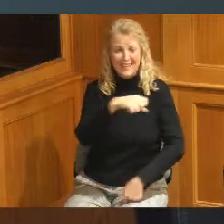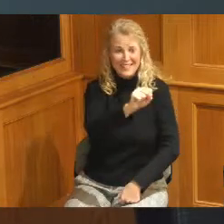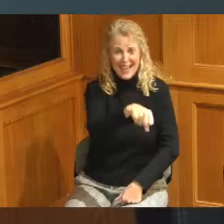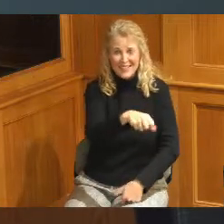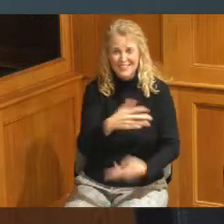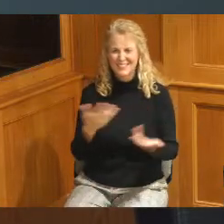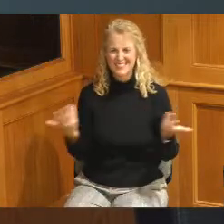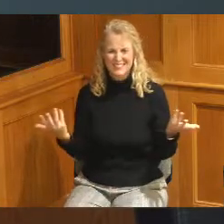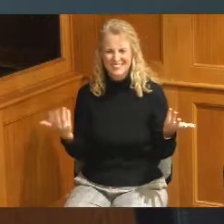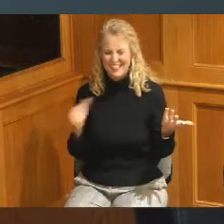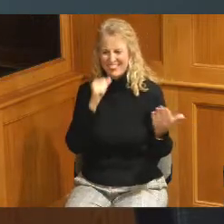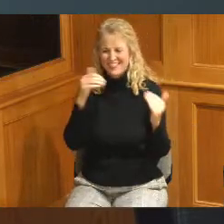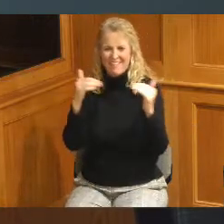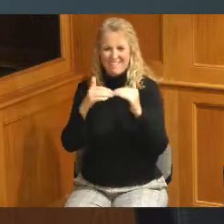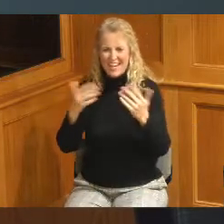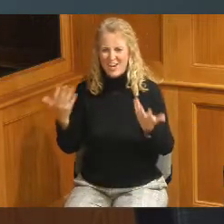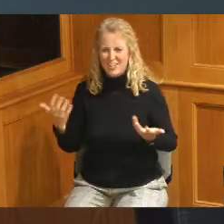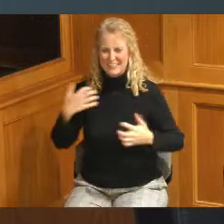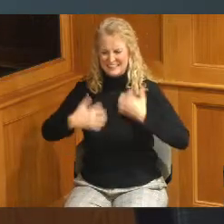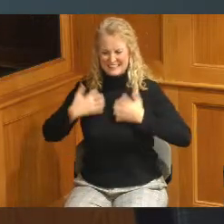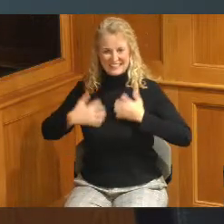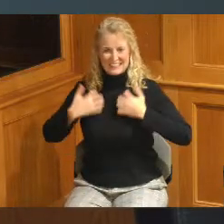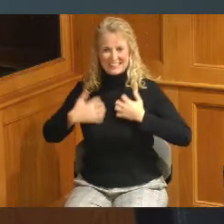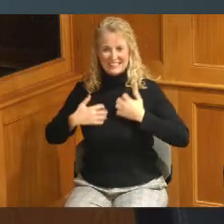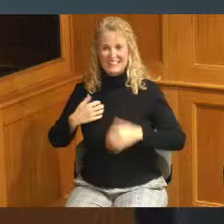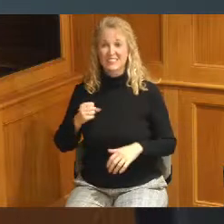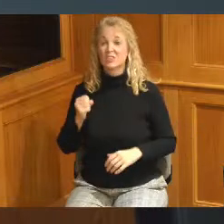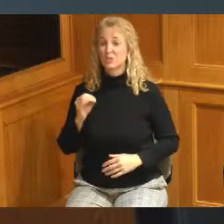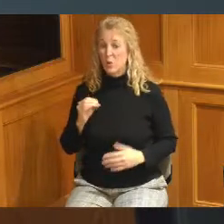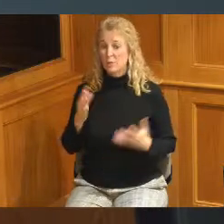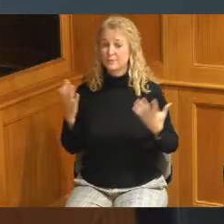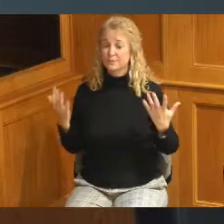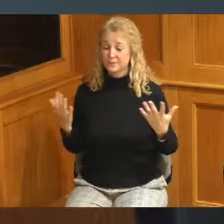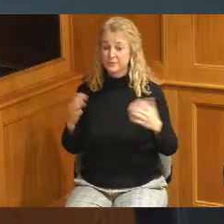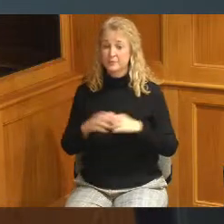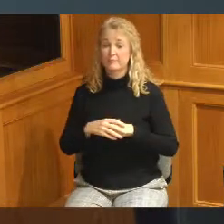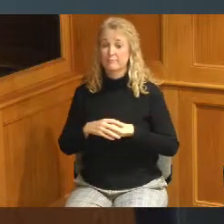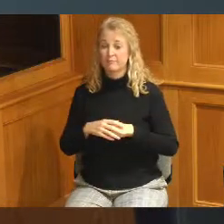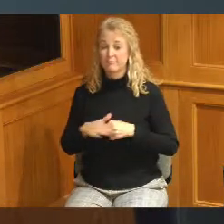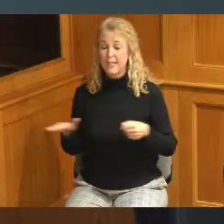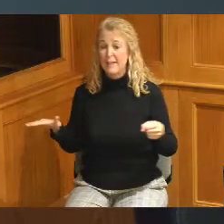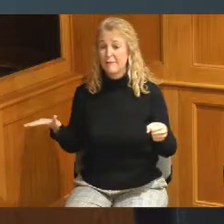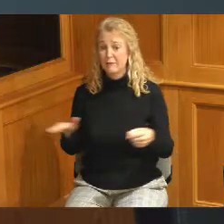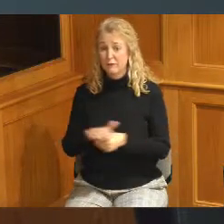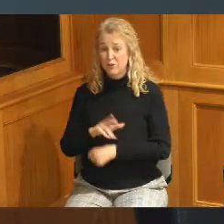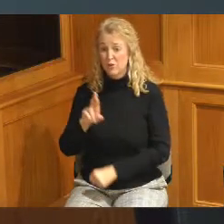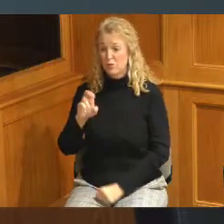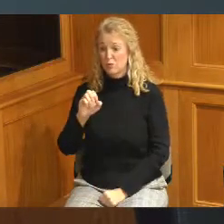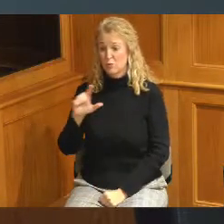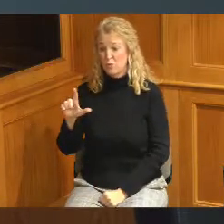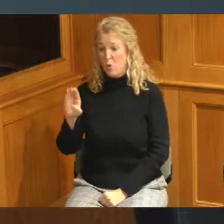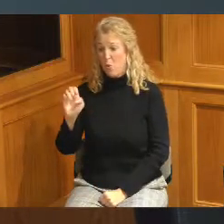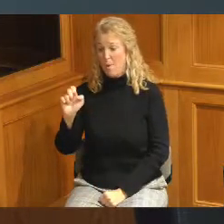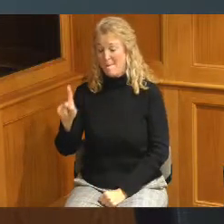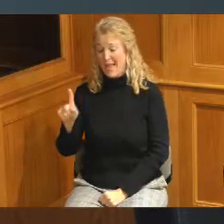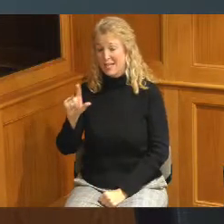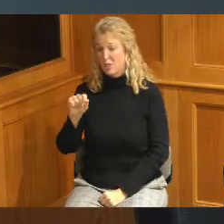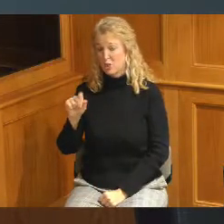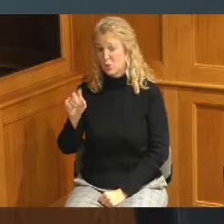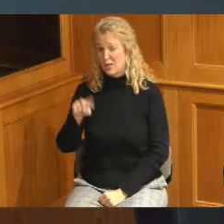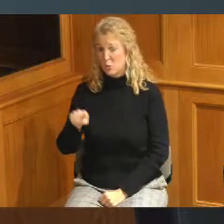taxpayers. I was happy that we were able to get a full rollback for the